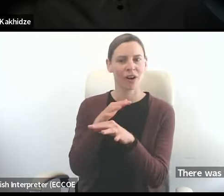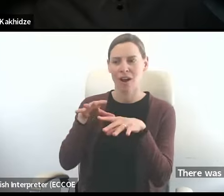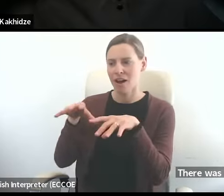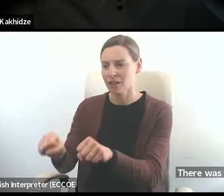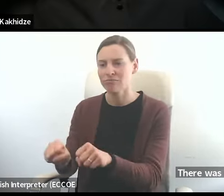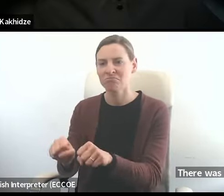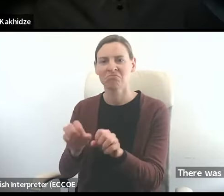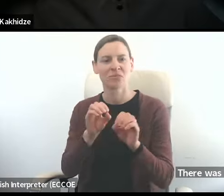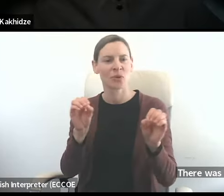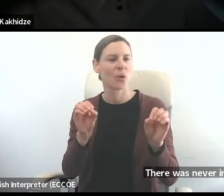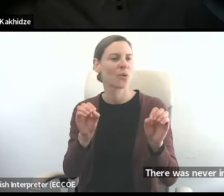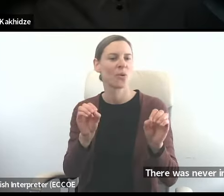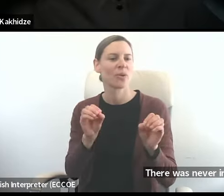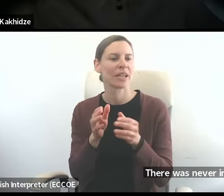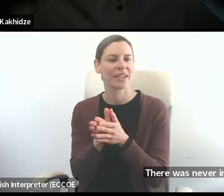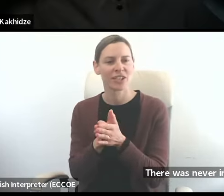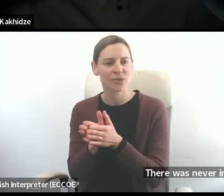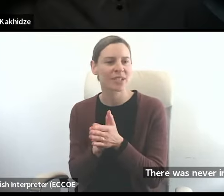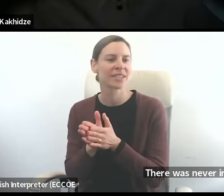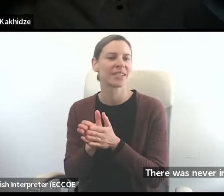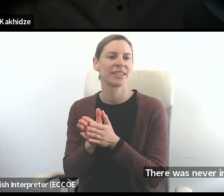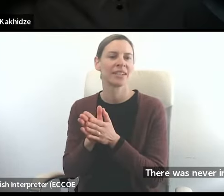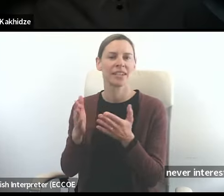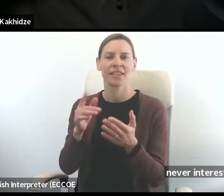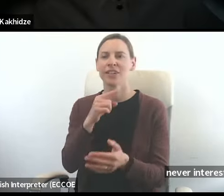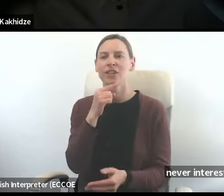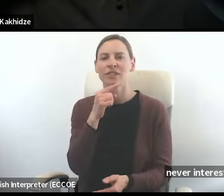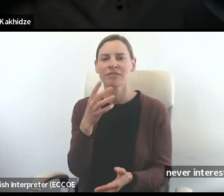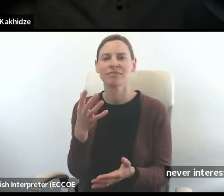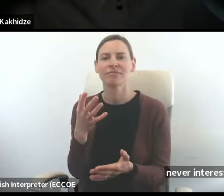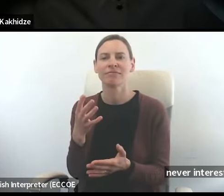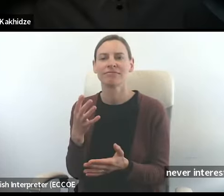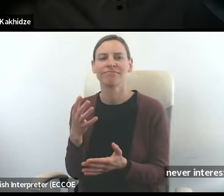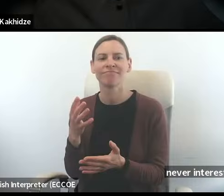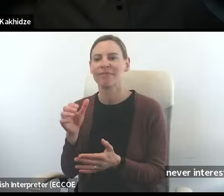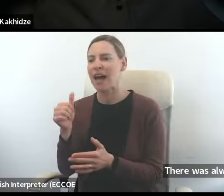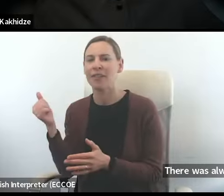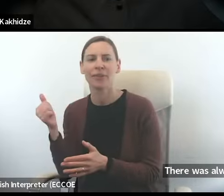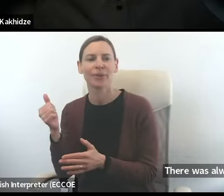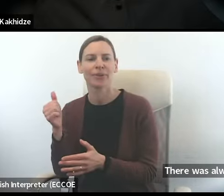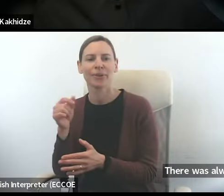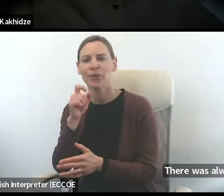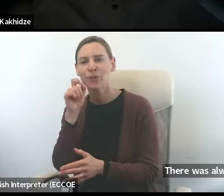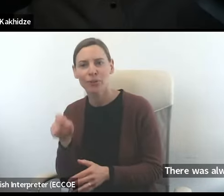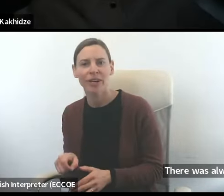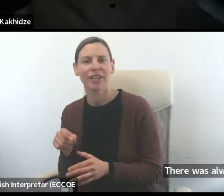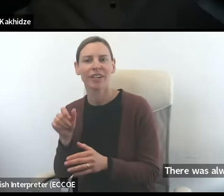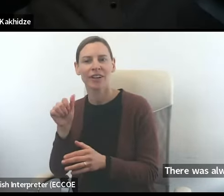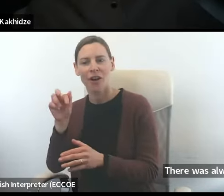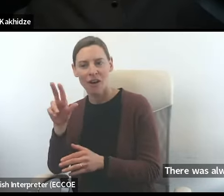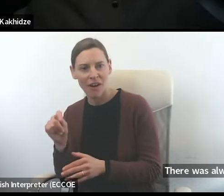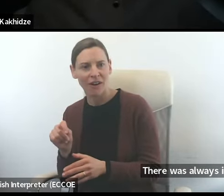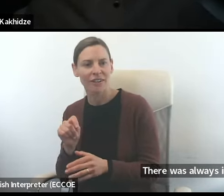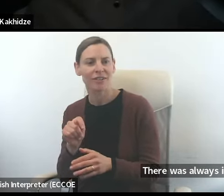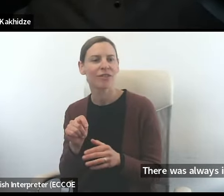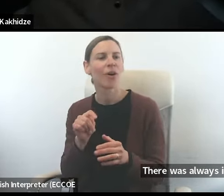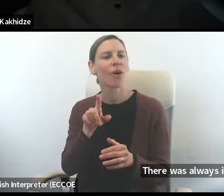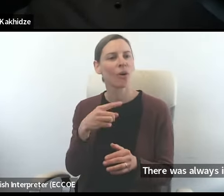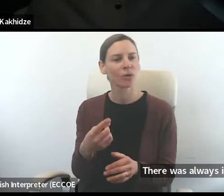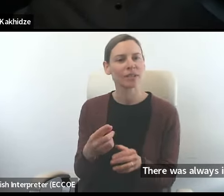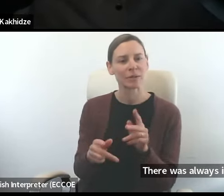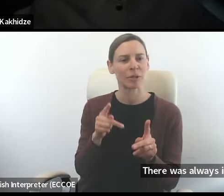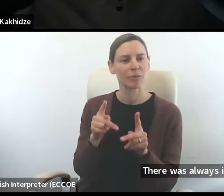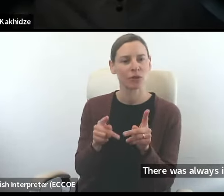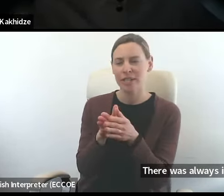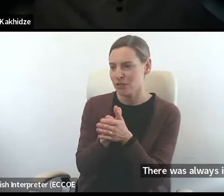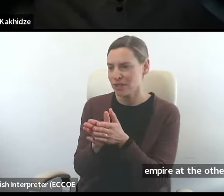Polish art. There was always interest in Russian art as another empire at the other end of the world. So before